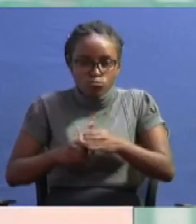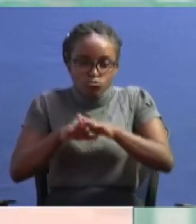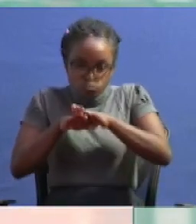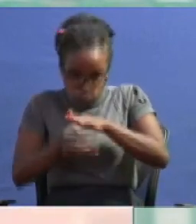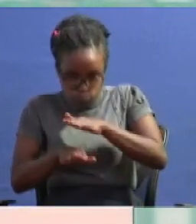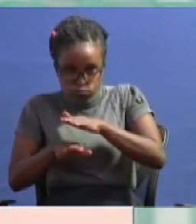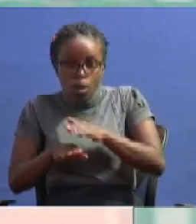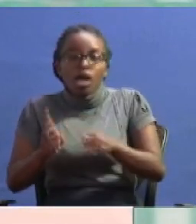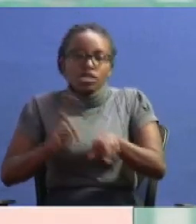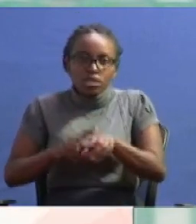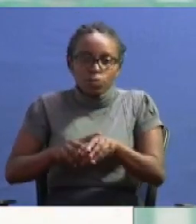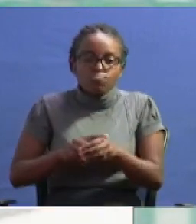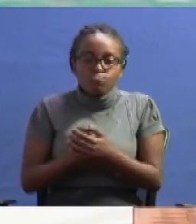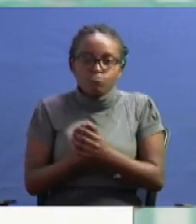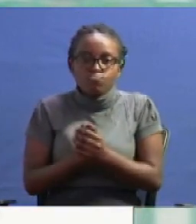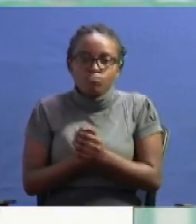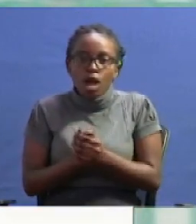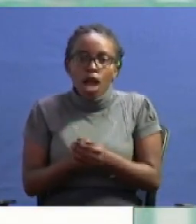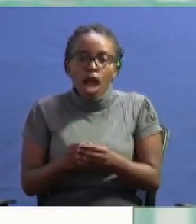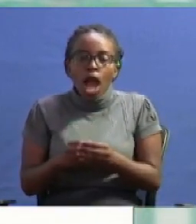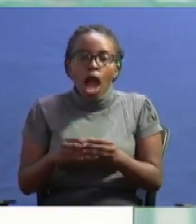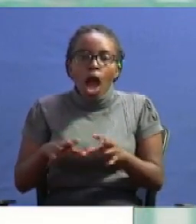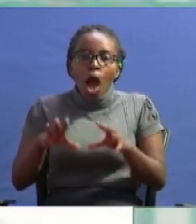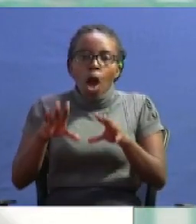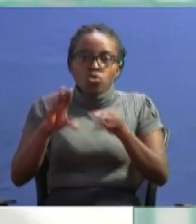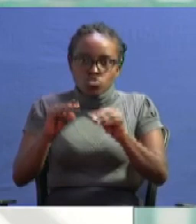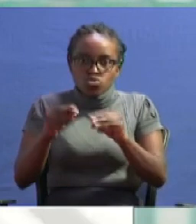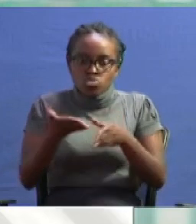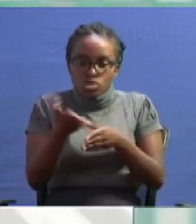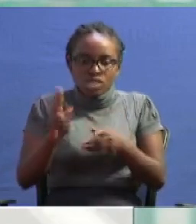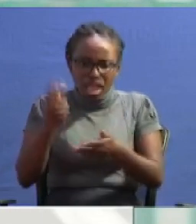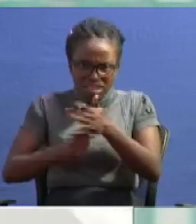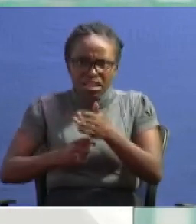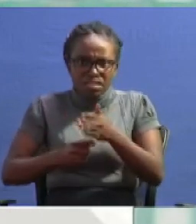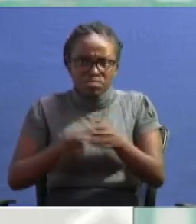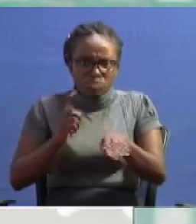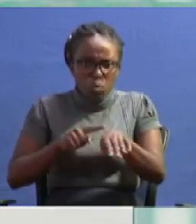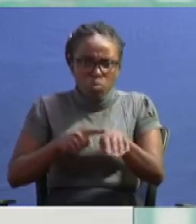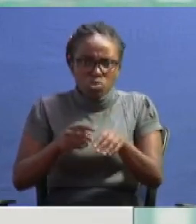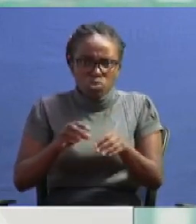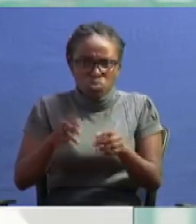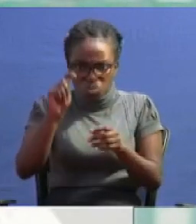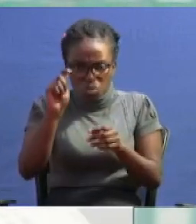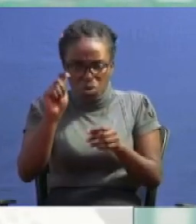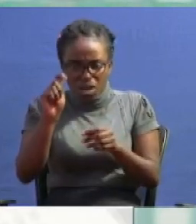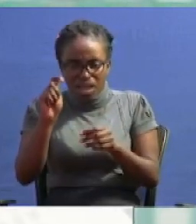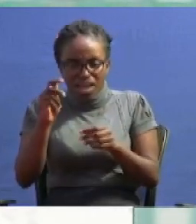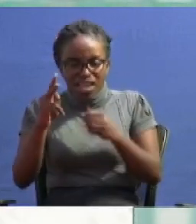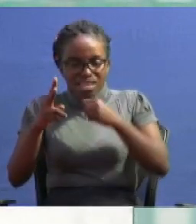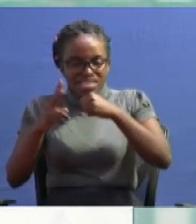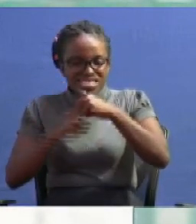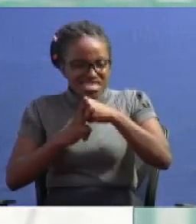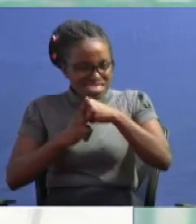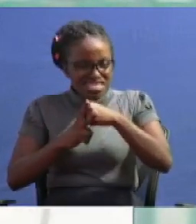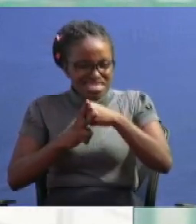taxes, you can expand the tax base. What do I mean by this, Evans? We have 5.7 million taxpayers in Kenya. But